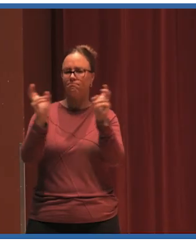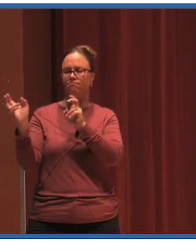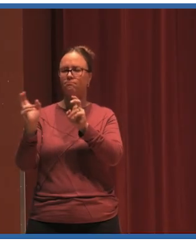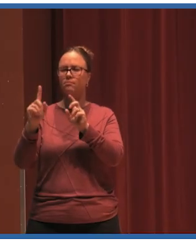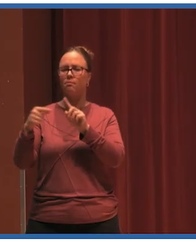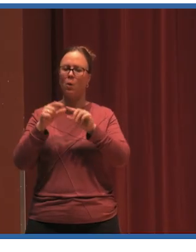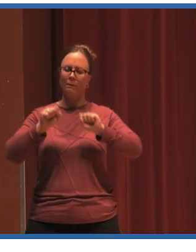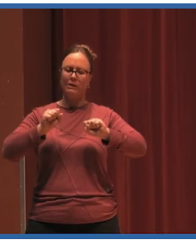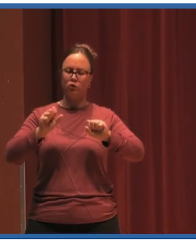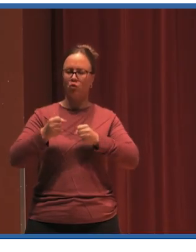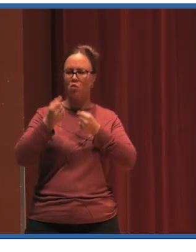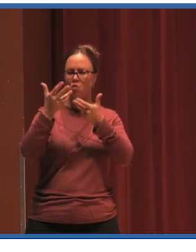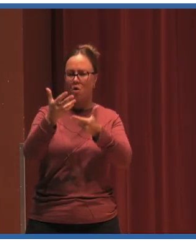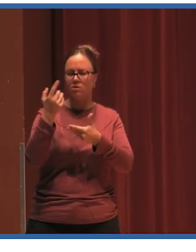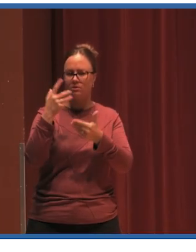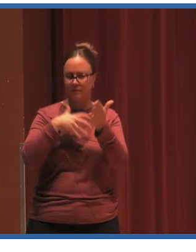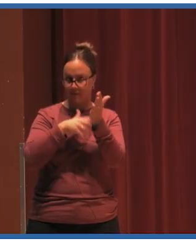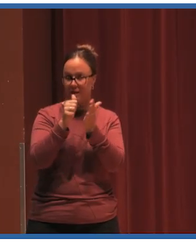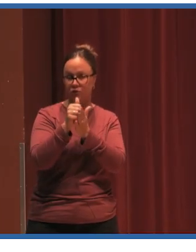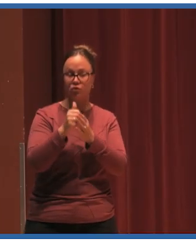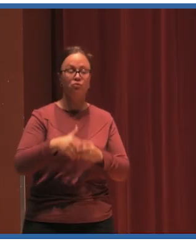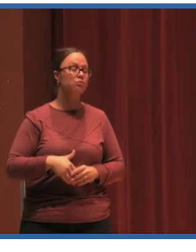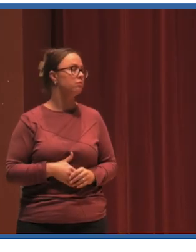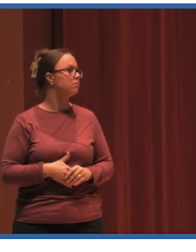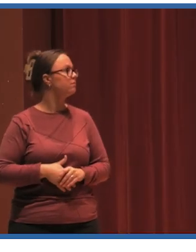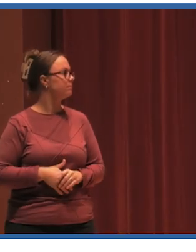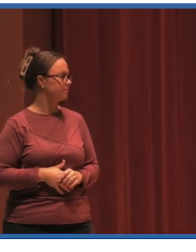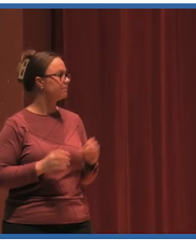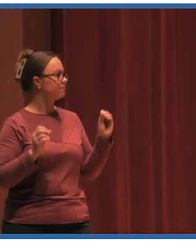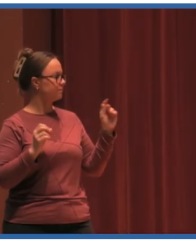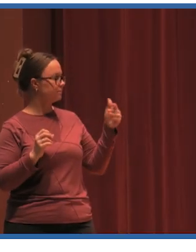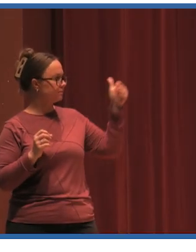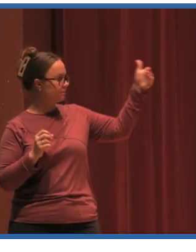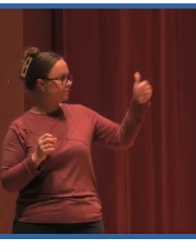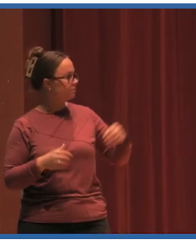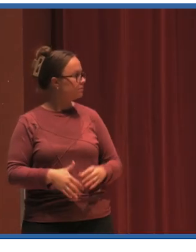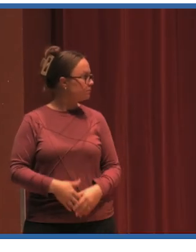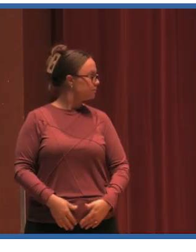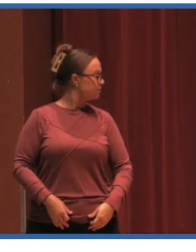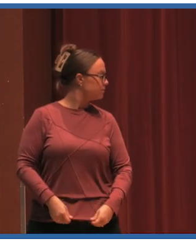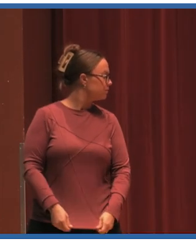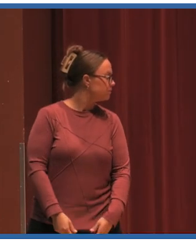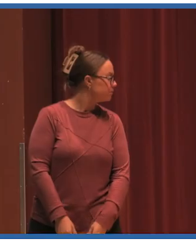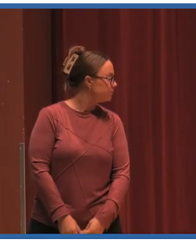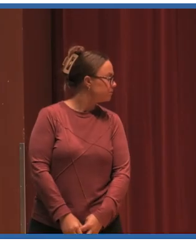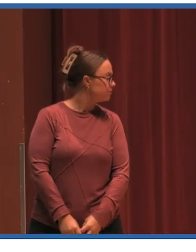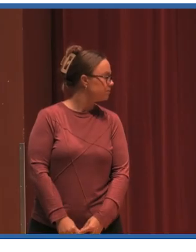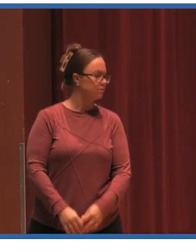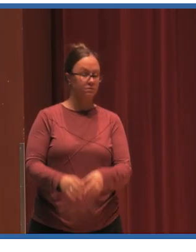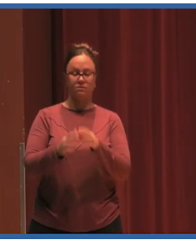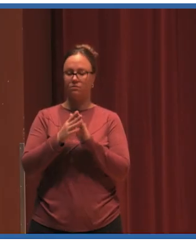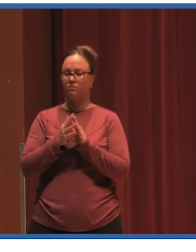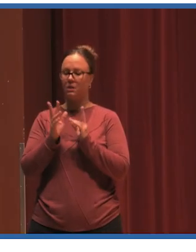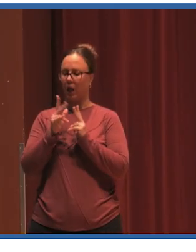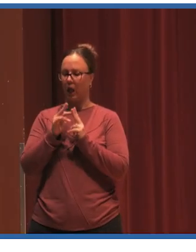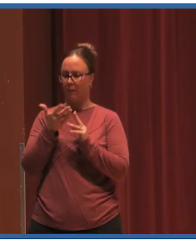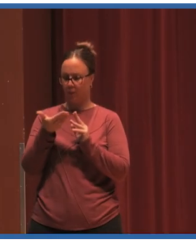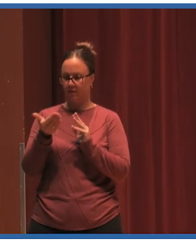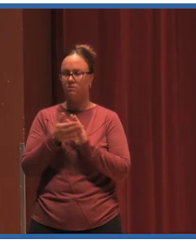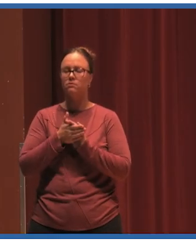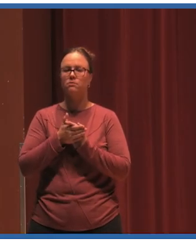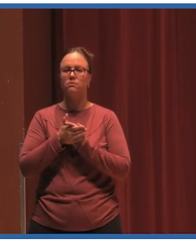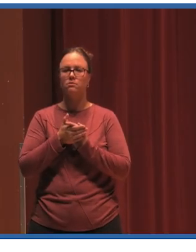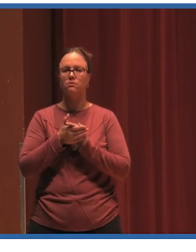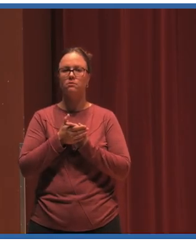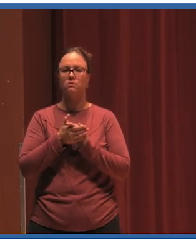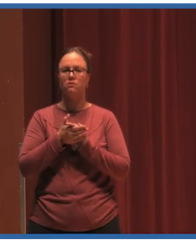causes of cancer. Fantastic, please. A couple of things. One, we've never